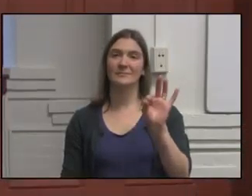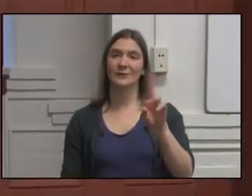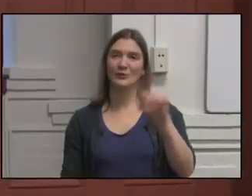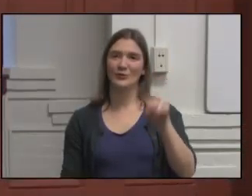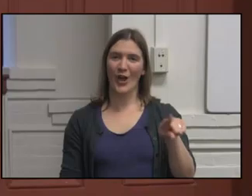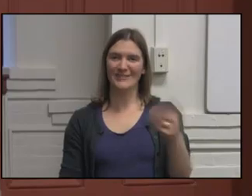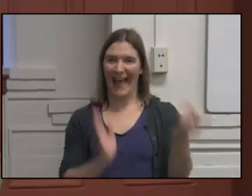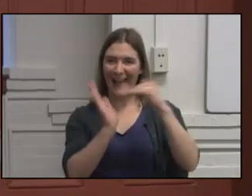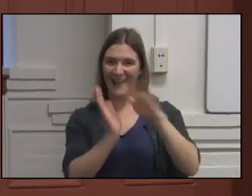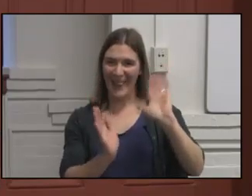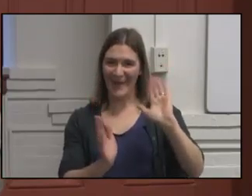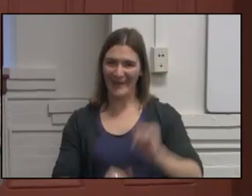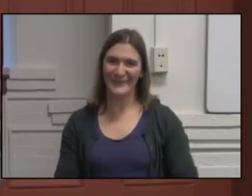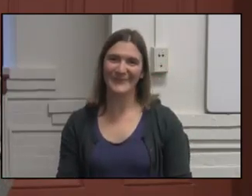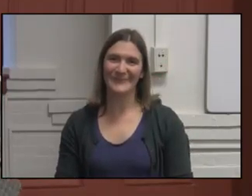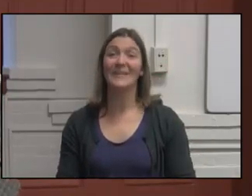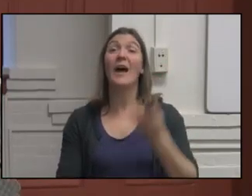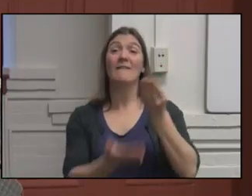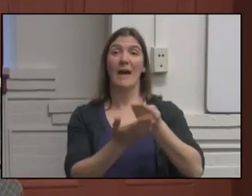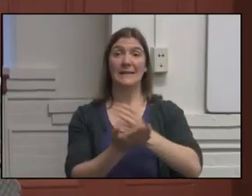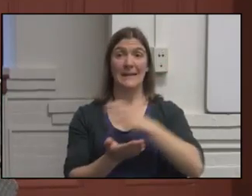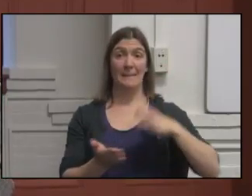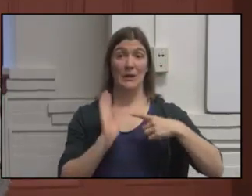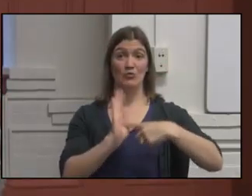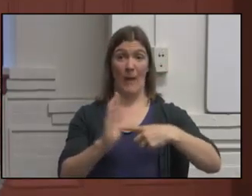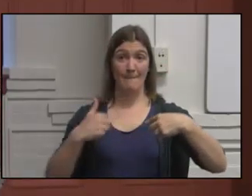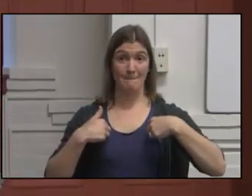Good evening. Franz Reichsman from the Finance Committee.